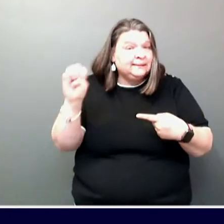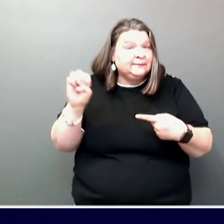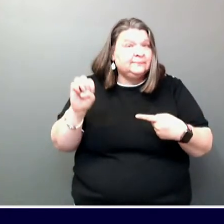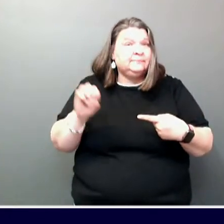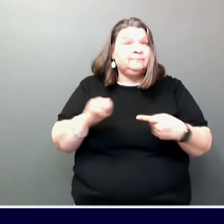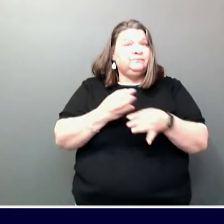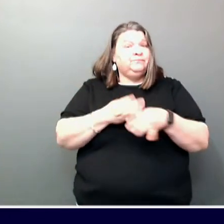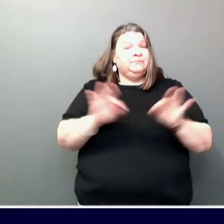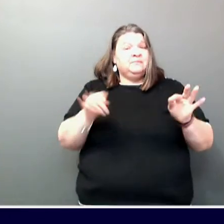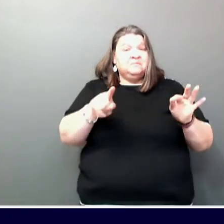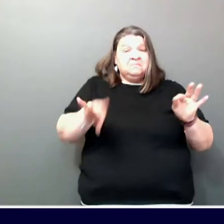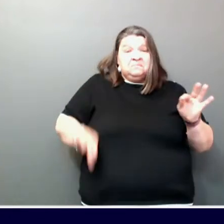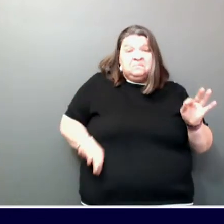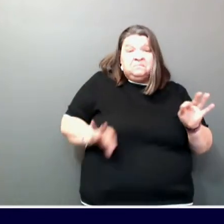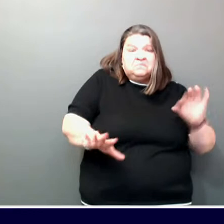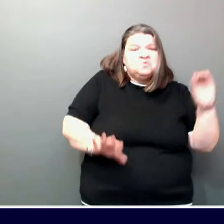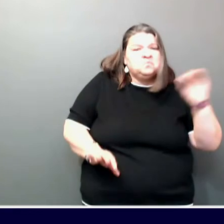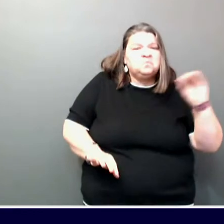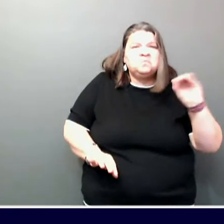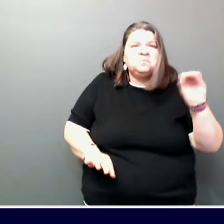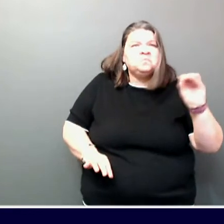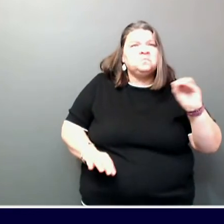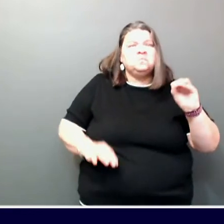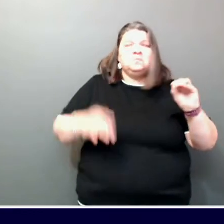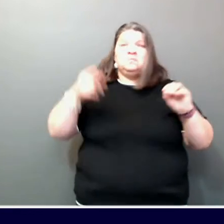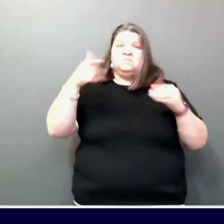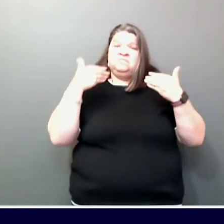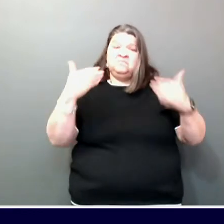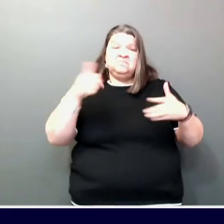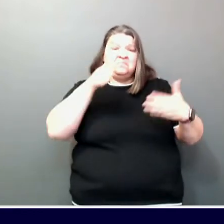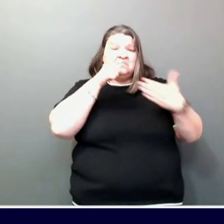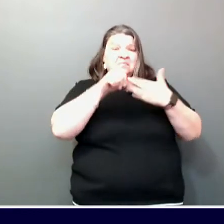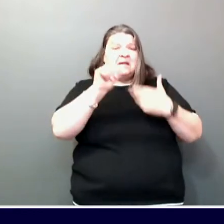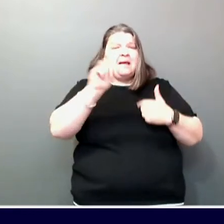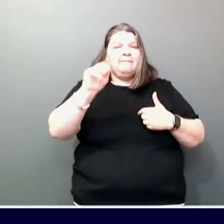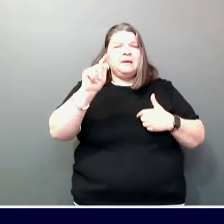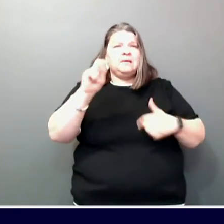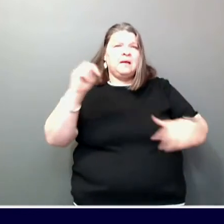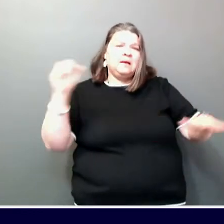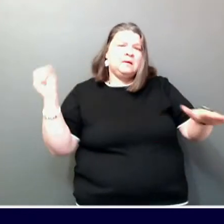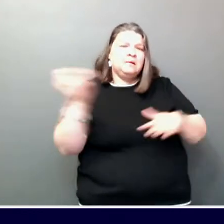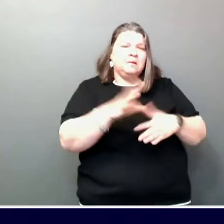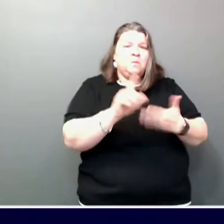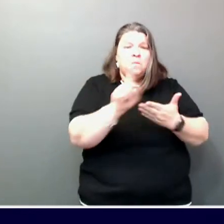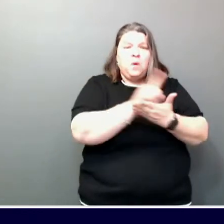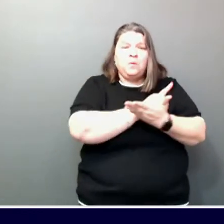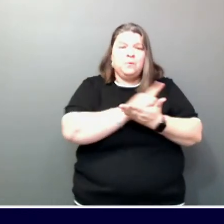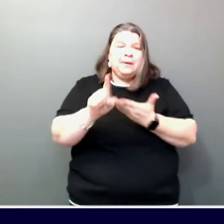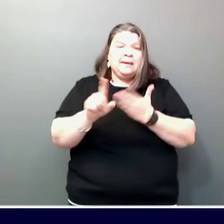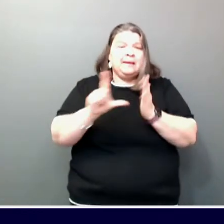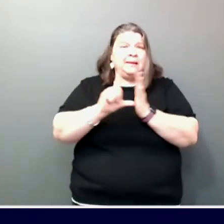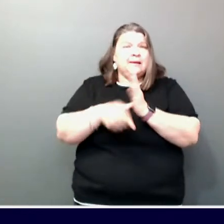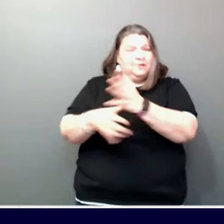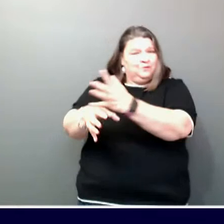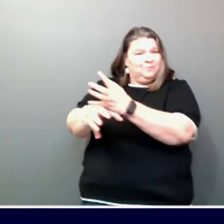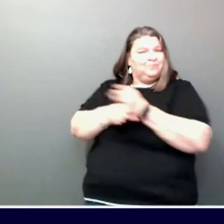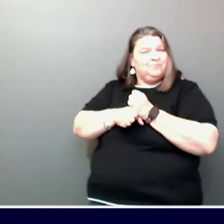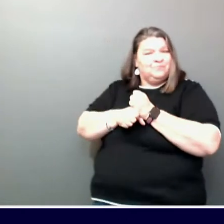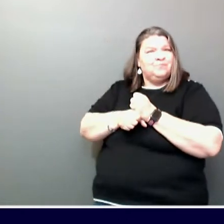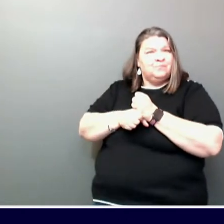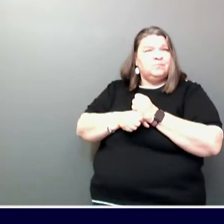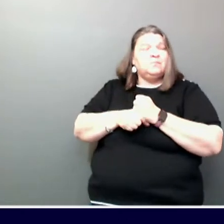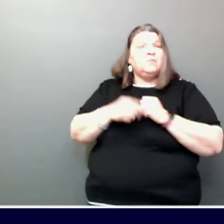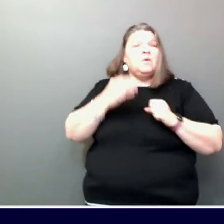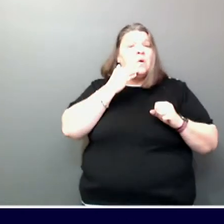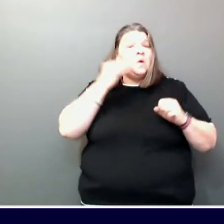through Amazon approximately 1 week after ordering. These home COVID-19 tests are being provided